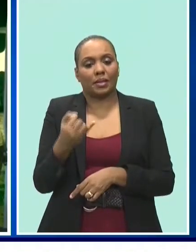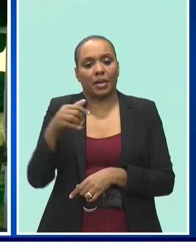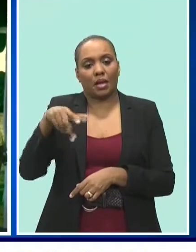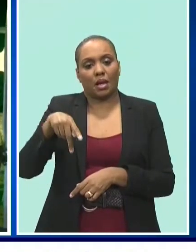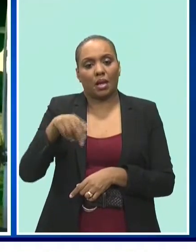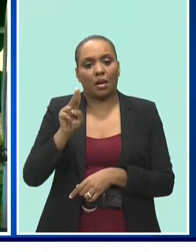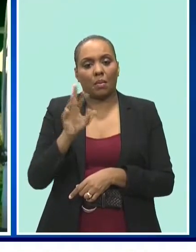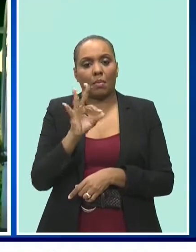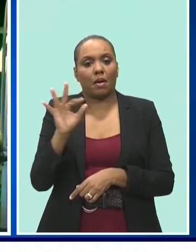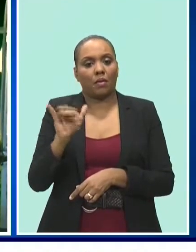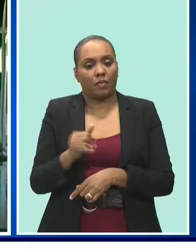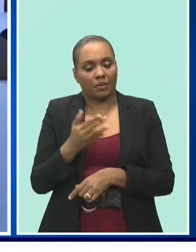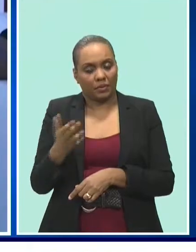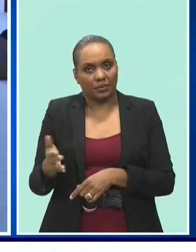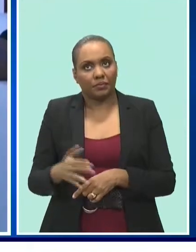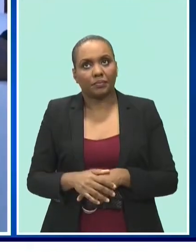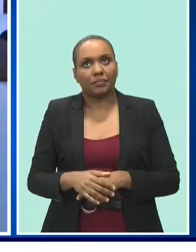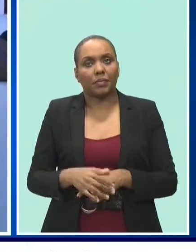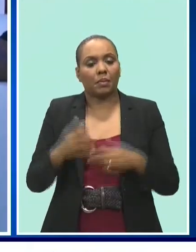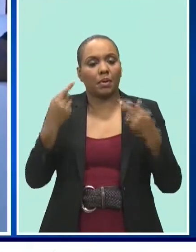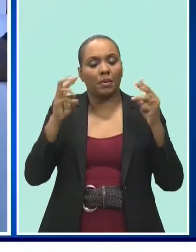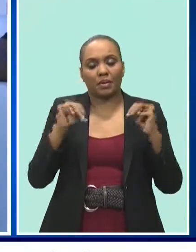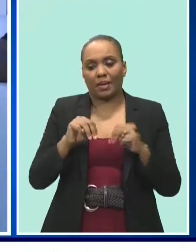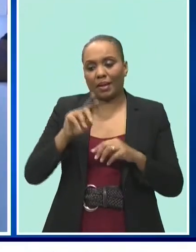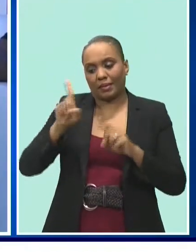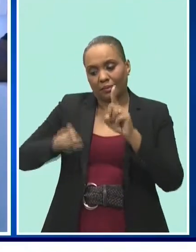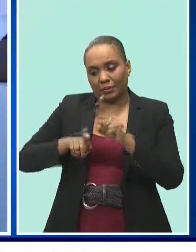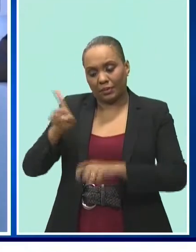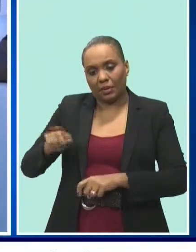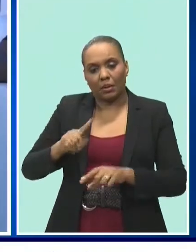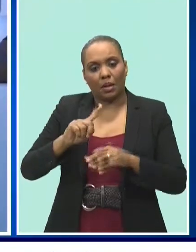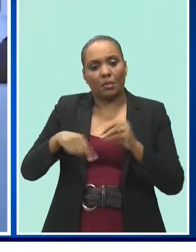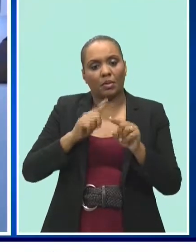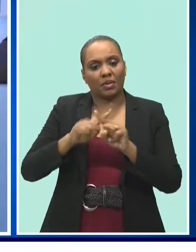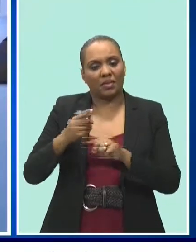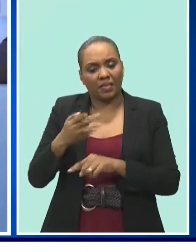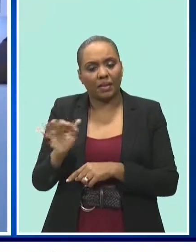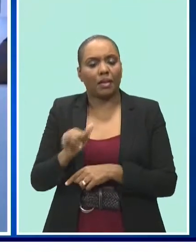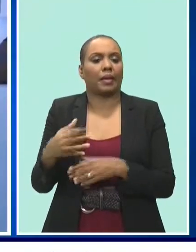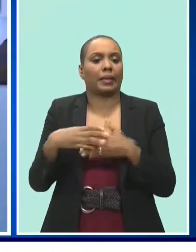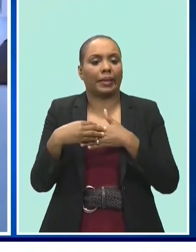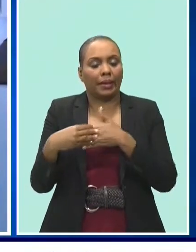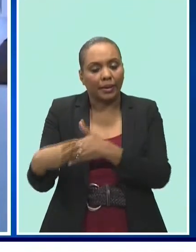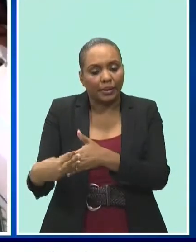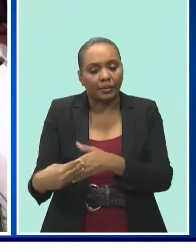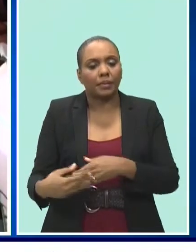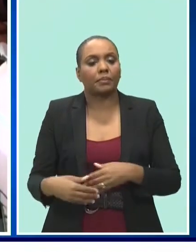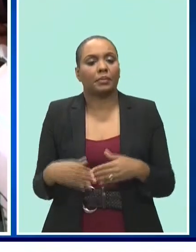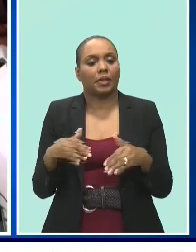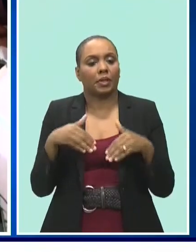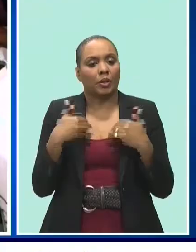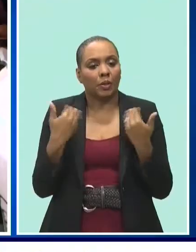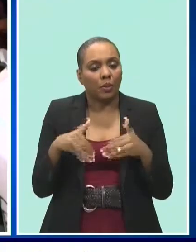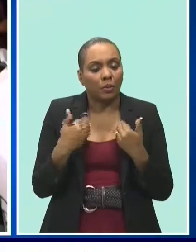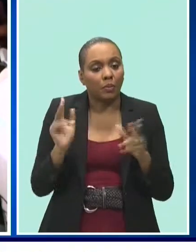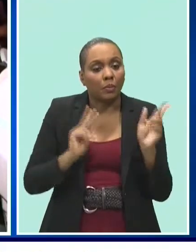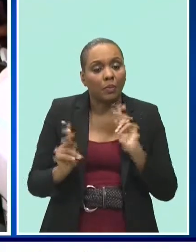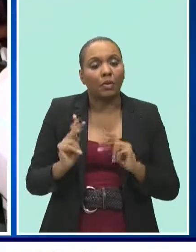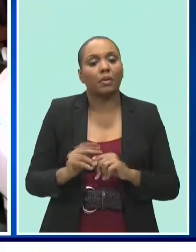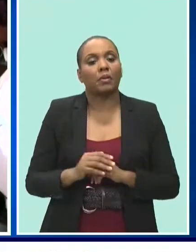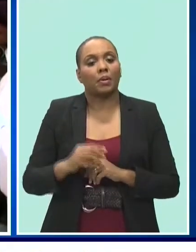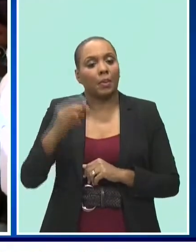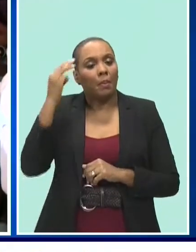by the Prime Minister. She sought their input on several areas, including leadership, the youth, and mental health. Holder